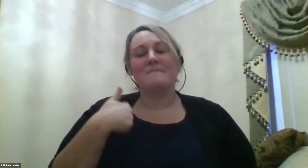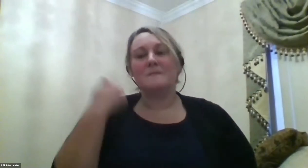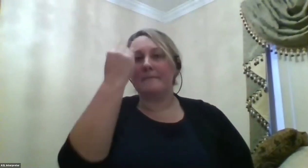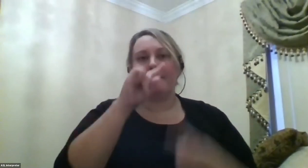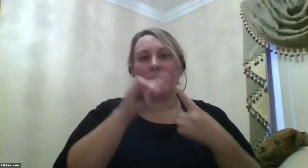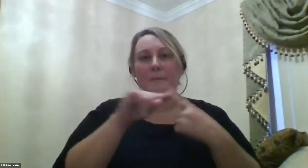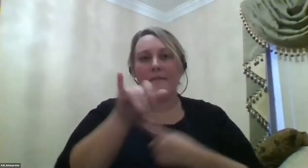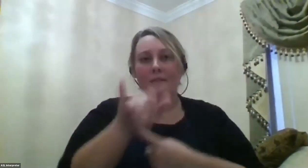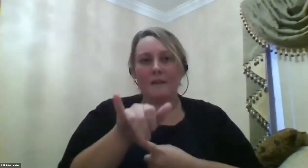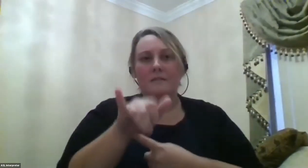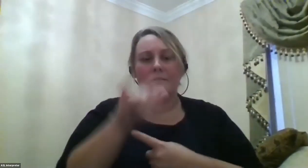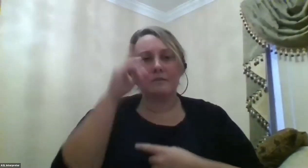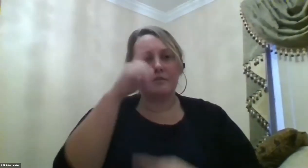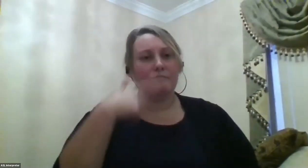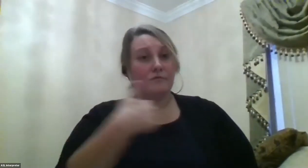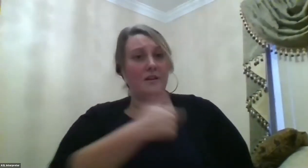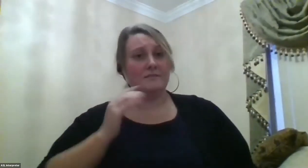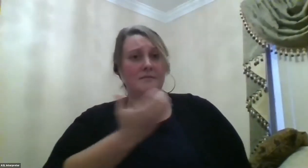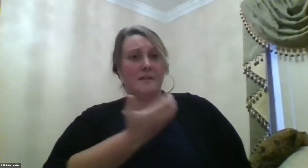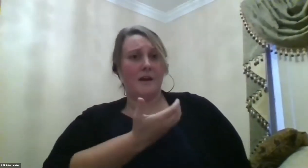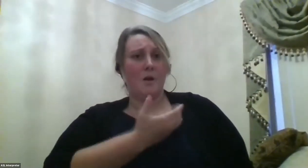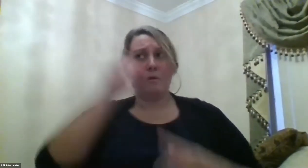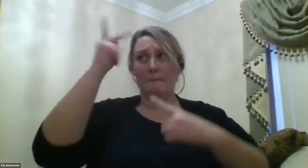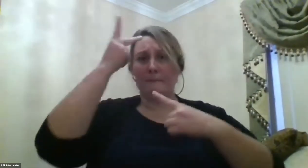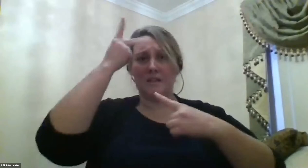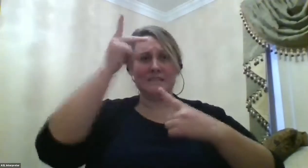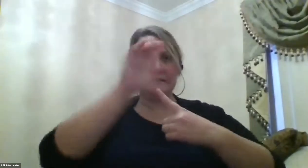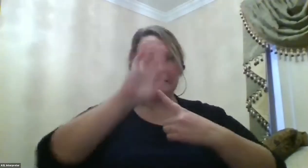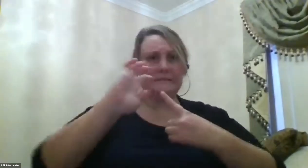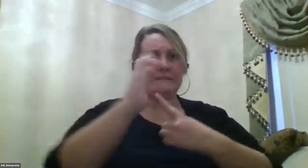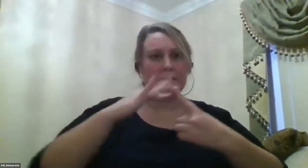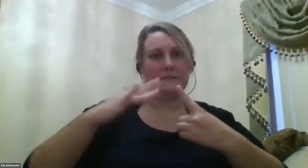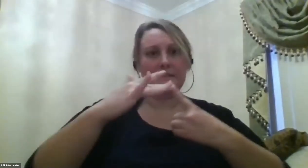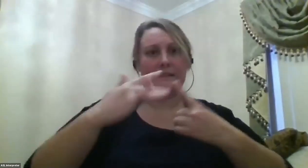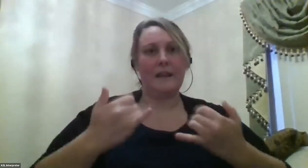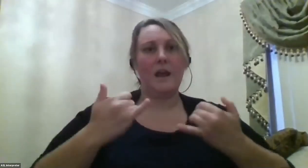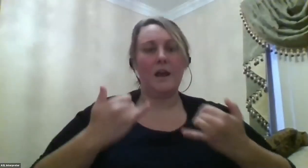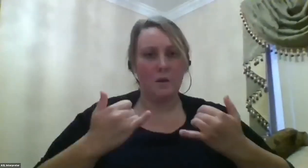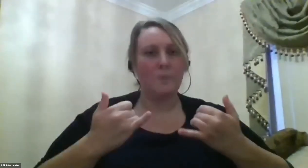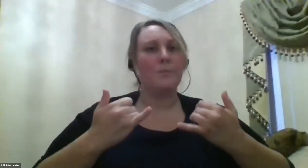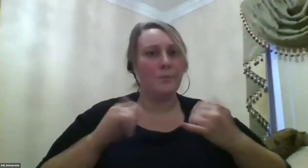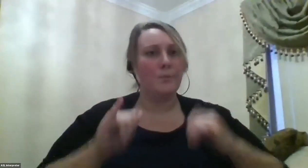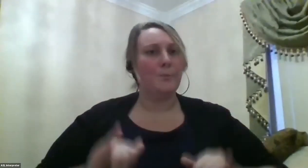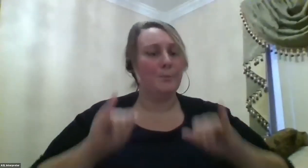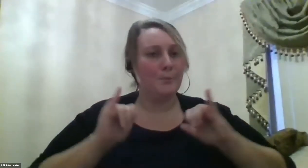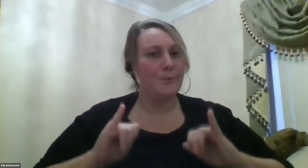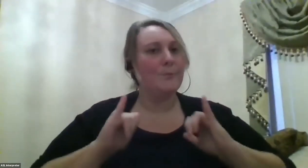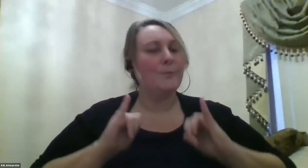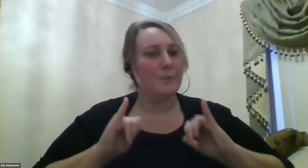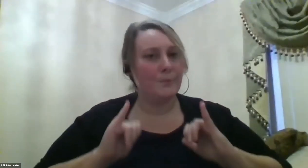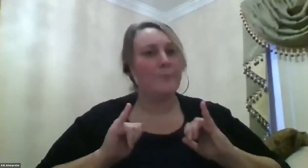us, the moment that we're in politically, there's a lot of coming back full circle. Um, so